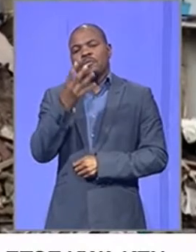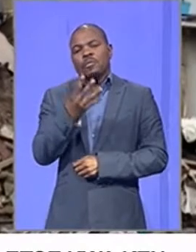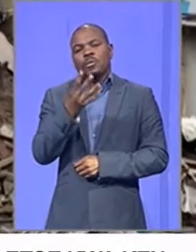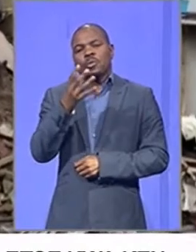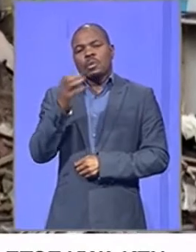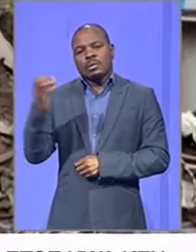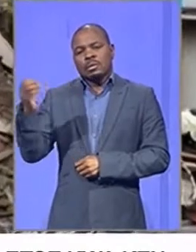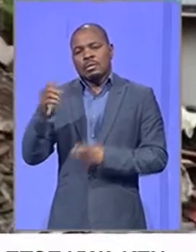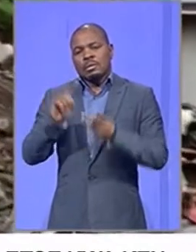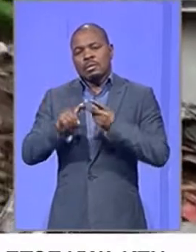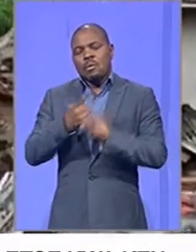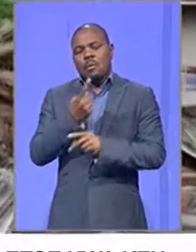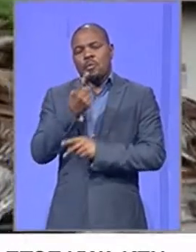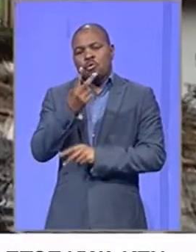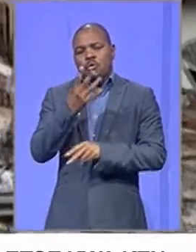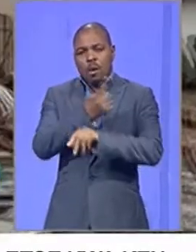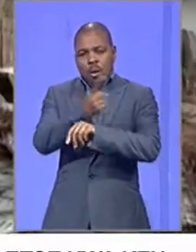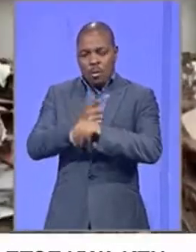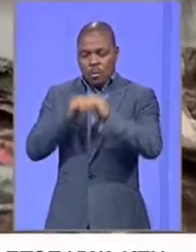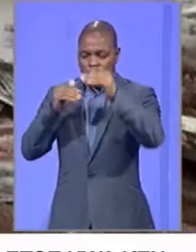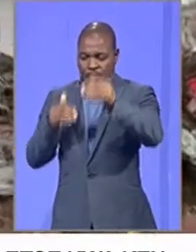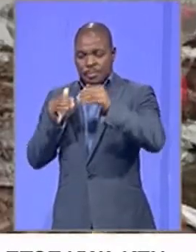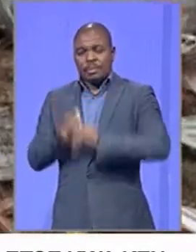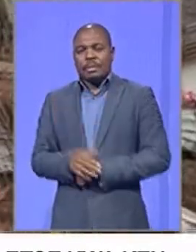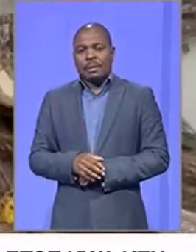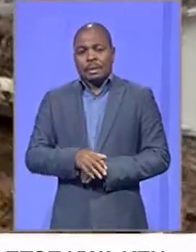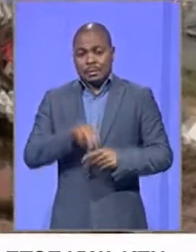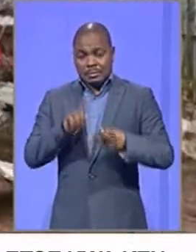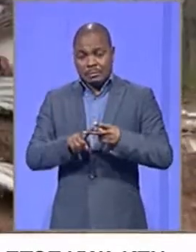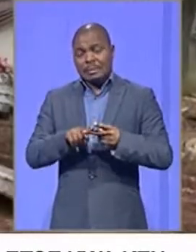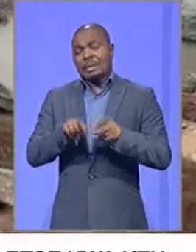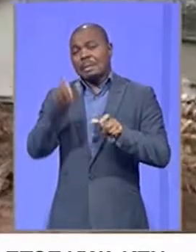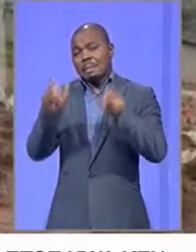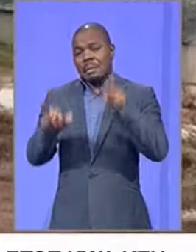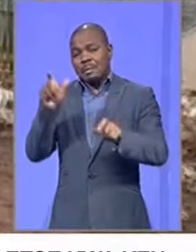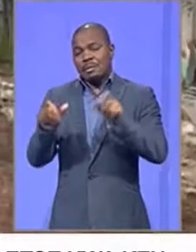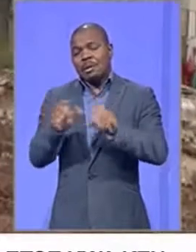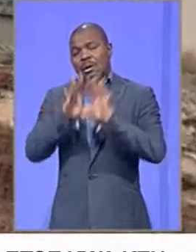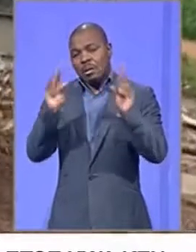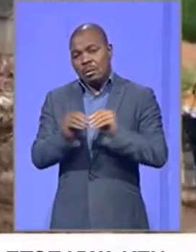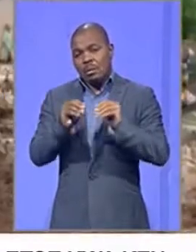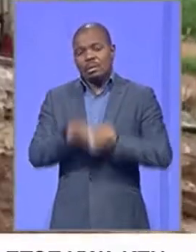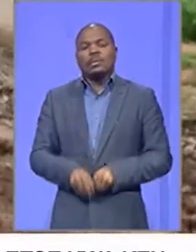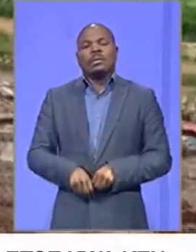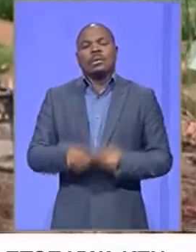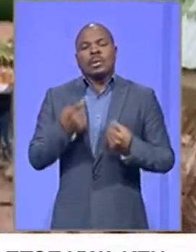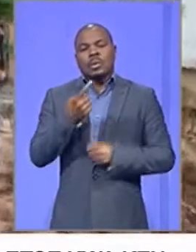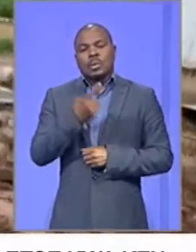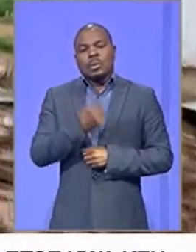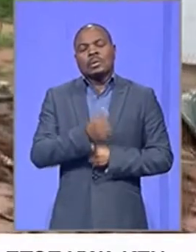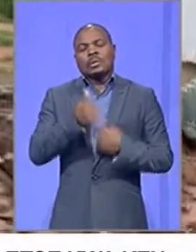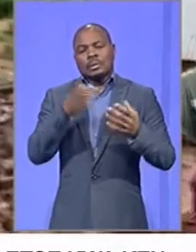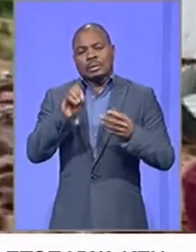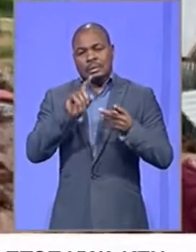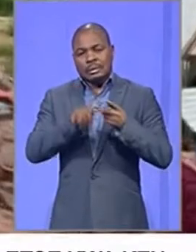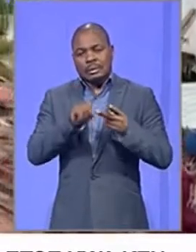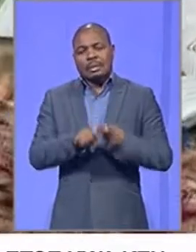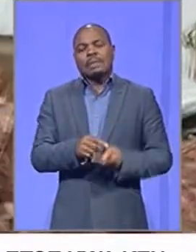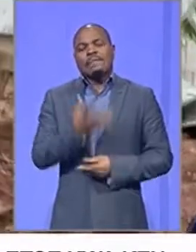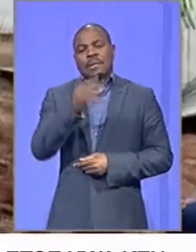le 24. Go be go afa go amegile batho ba ka nna le 160 fa batho ba feta